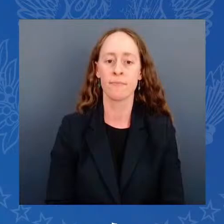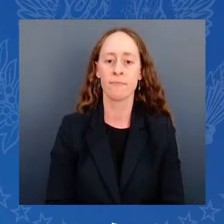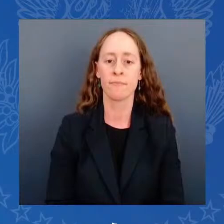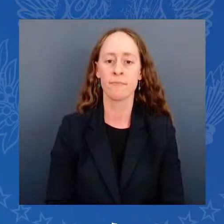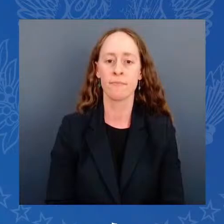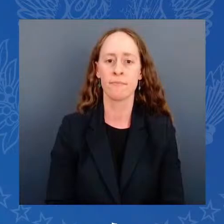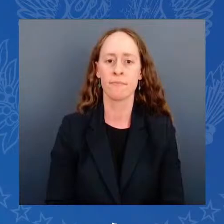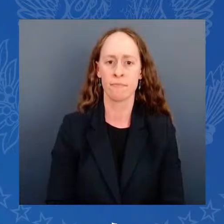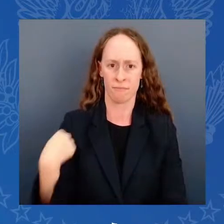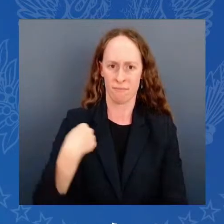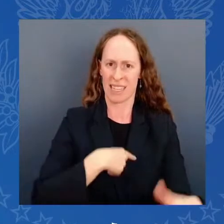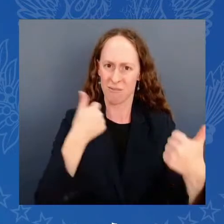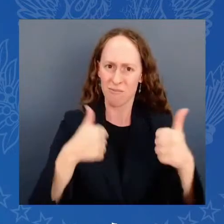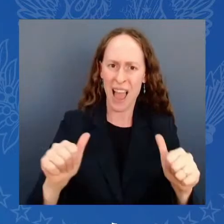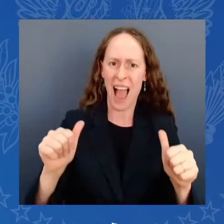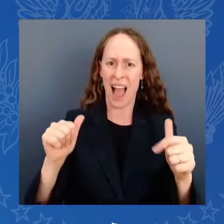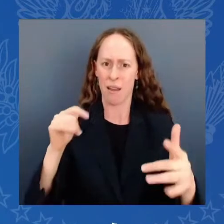serious.